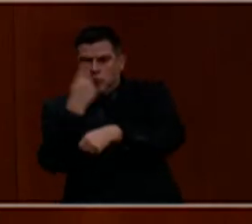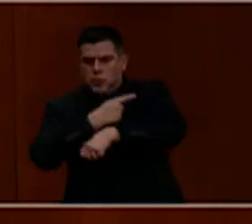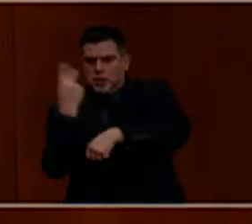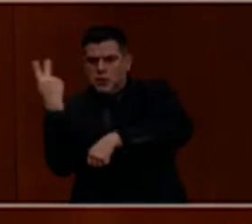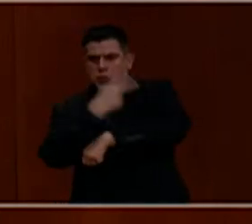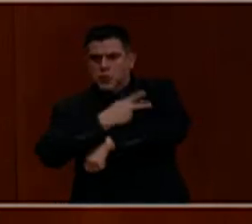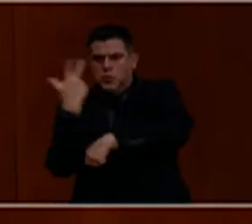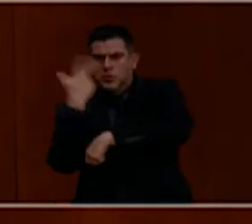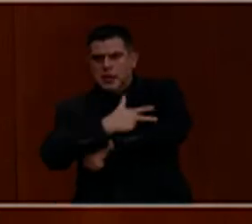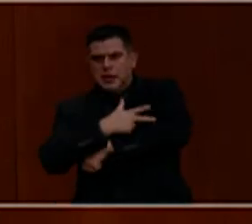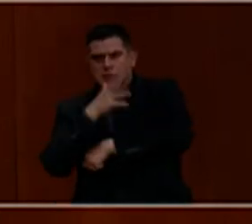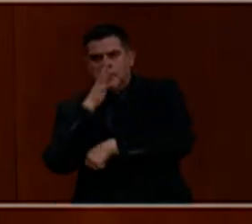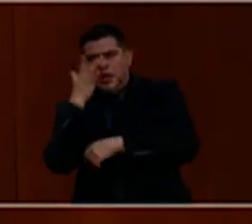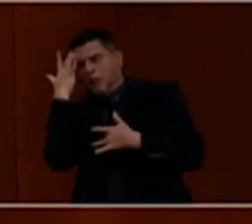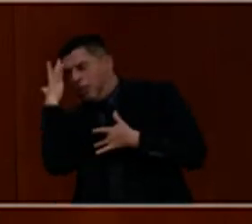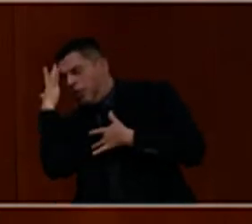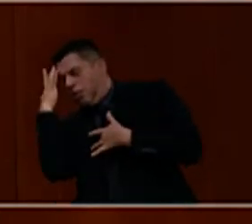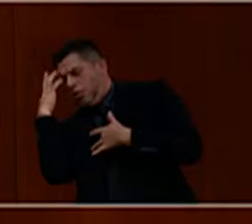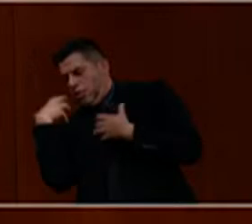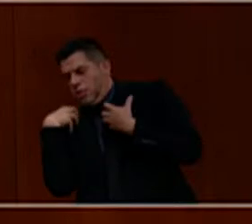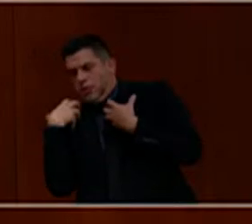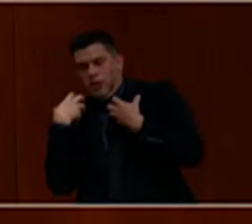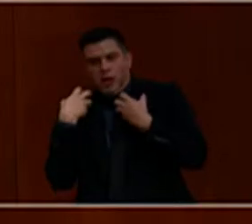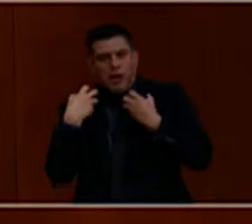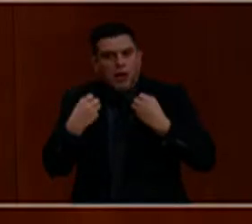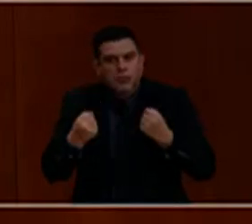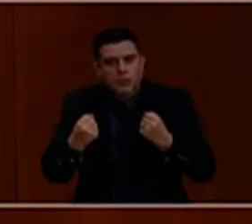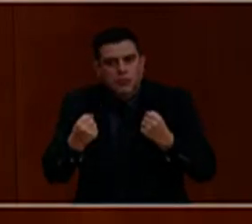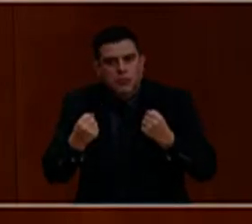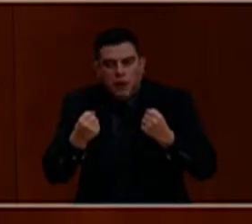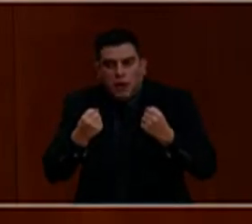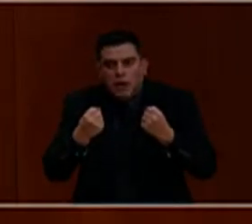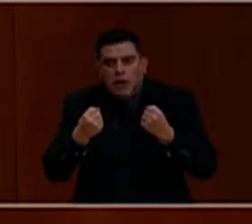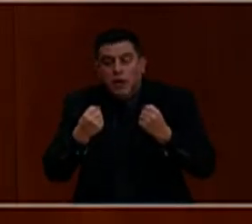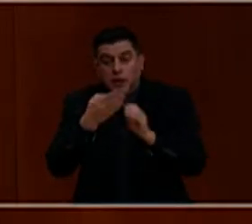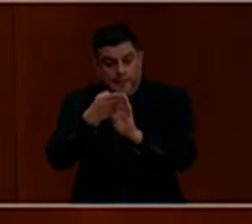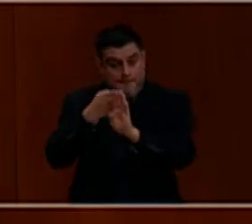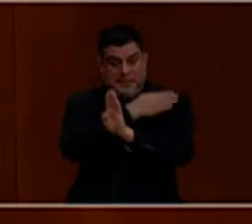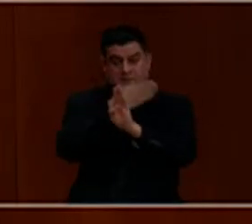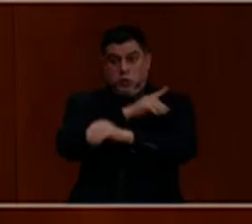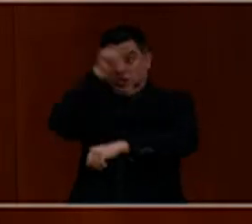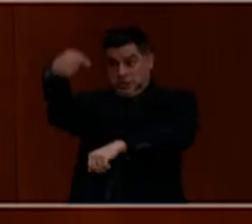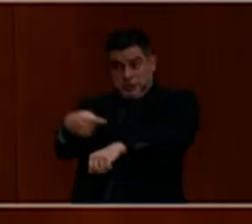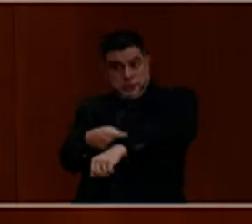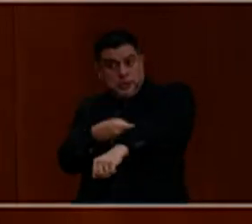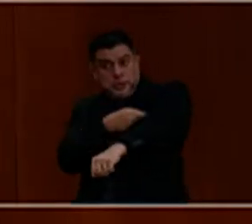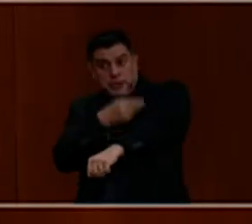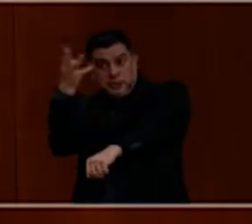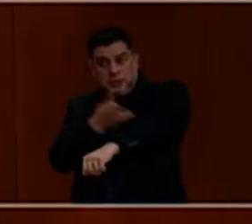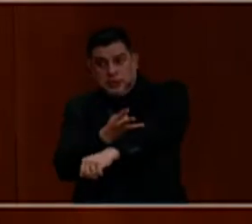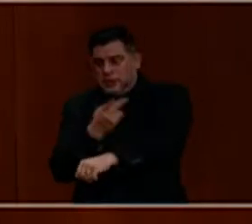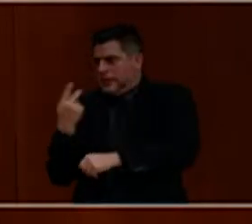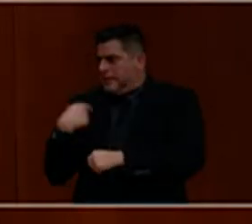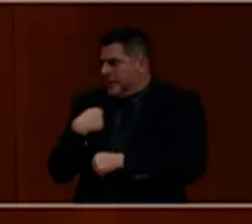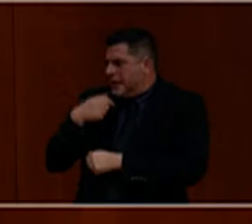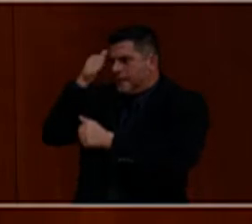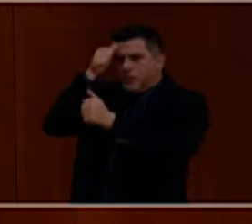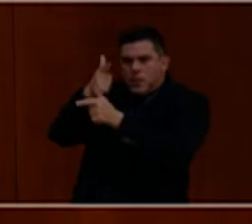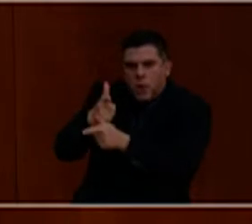and myself were having to come to grasp in reality that she may not actually make it. So